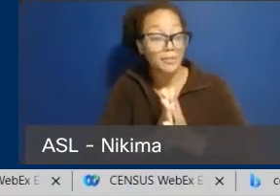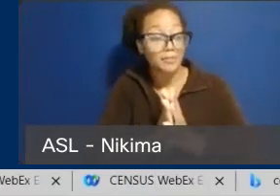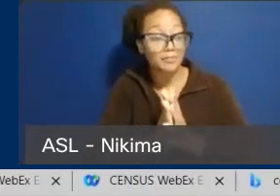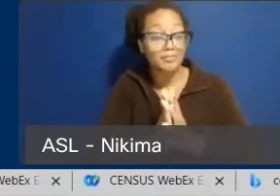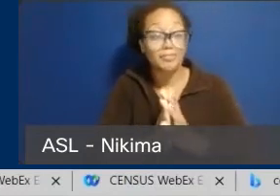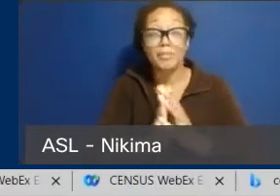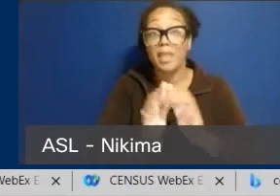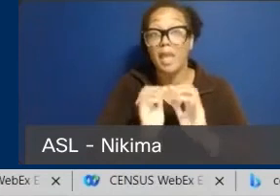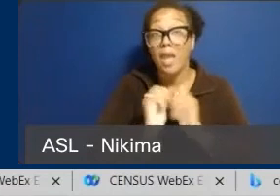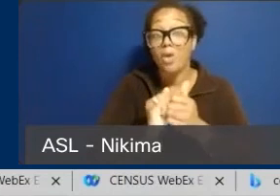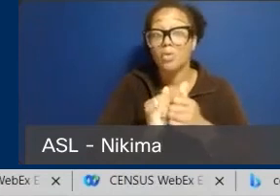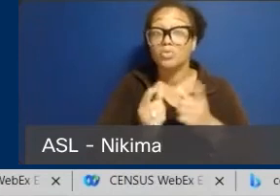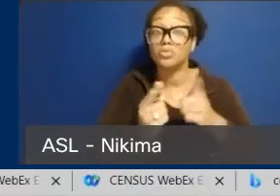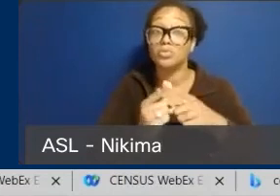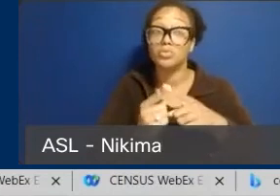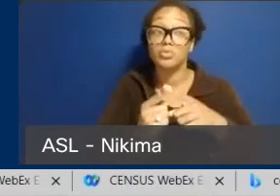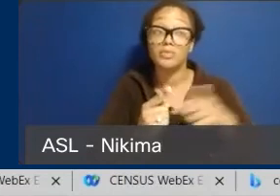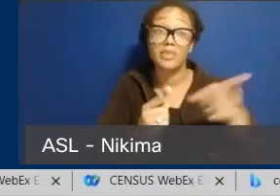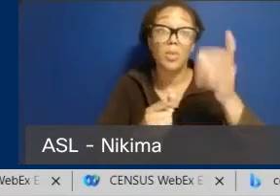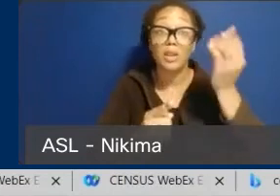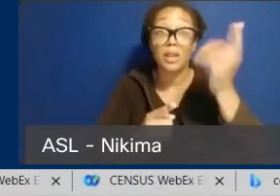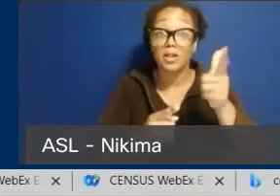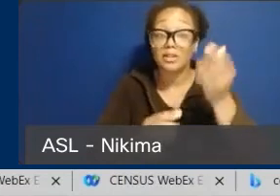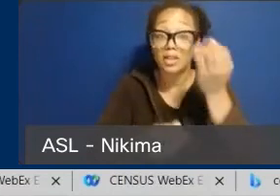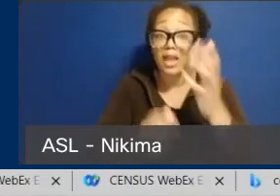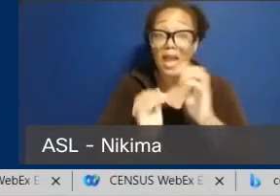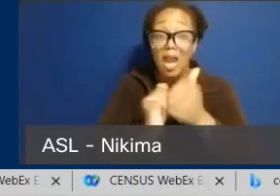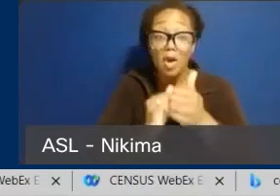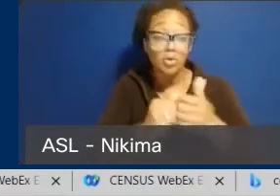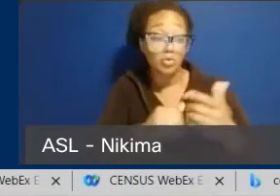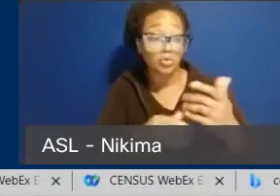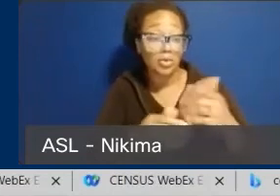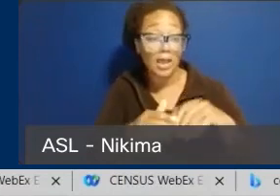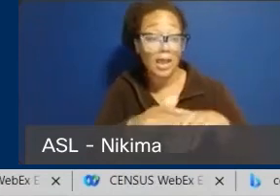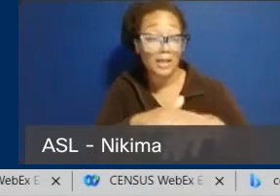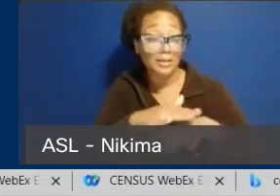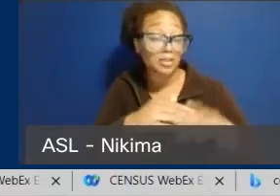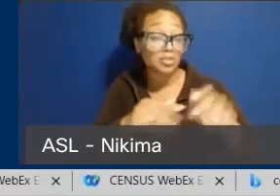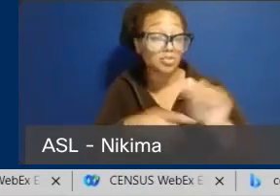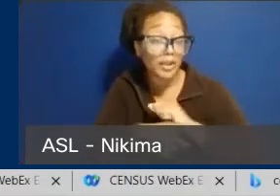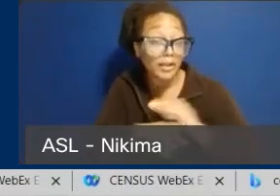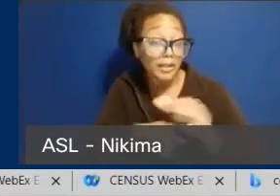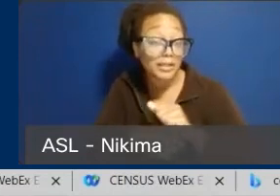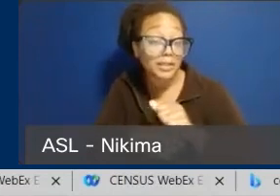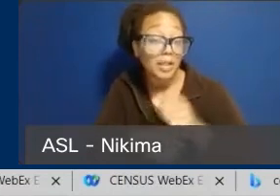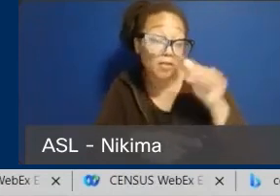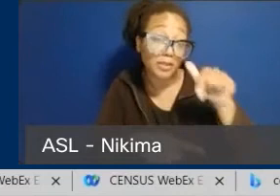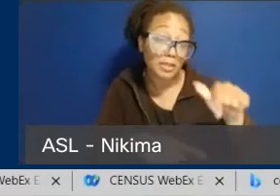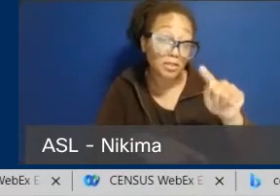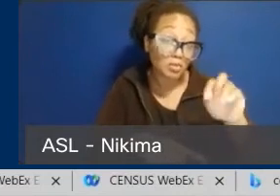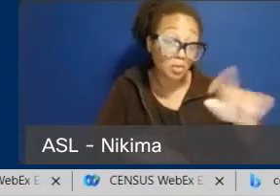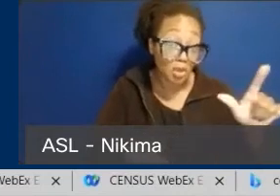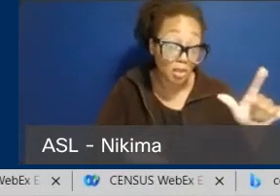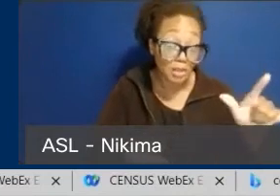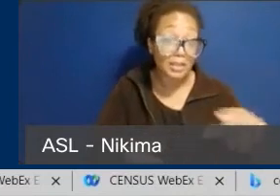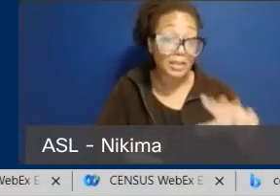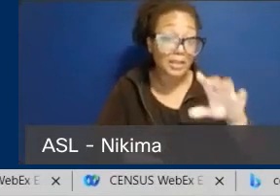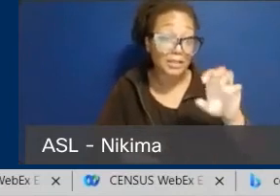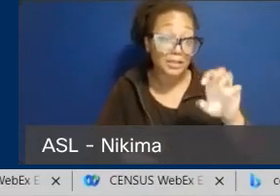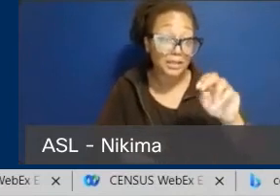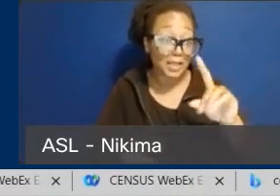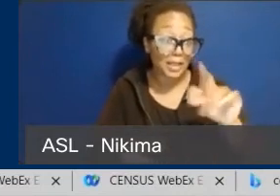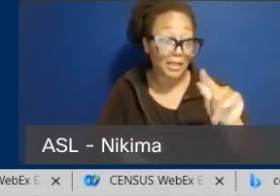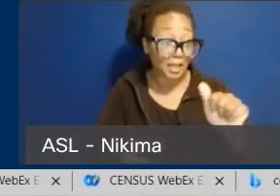trainings on this tool, data.census.gov, and on so many of the other tools that we